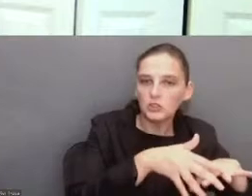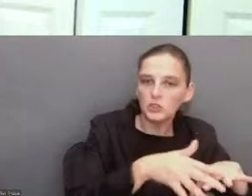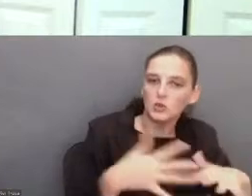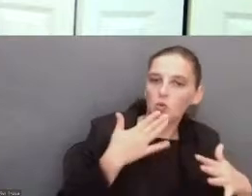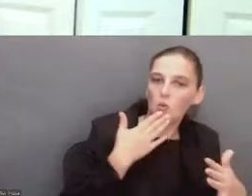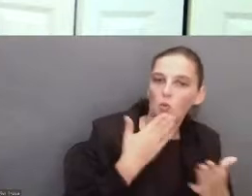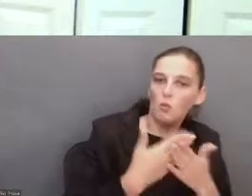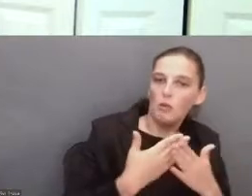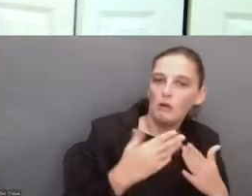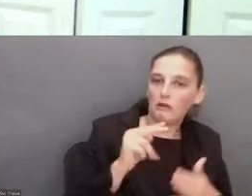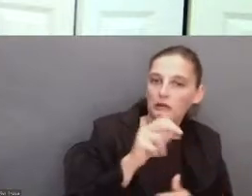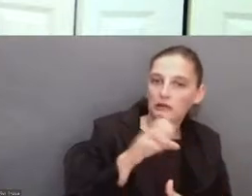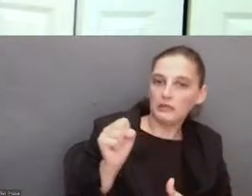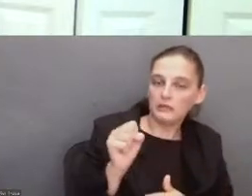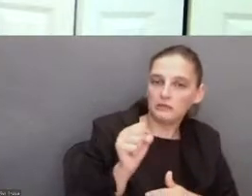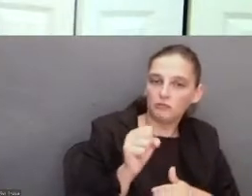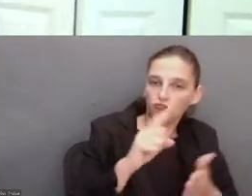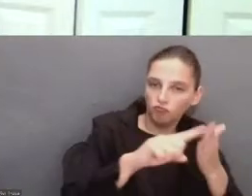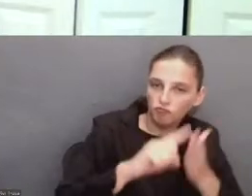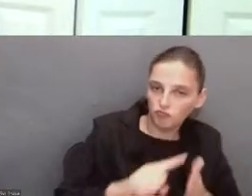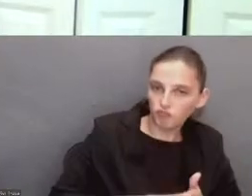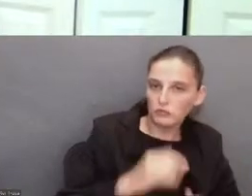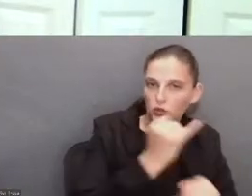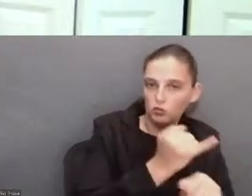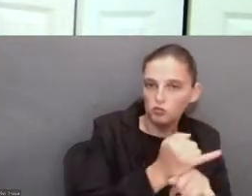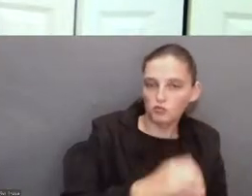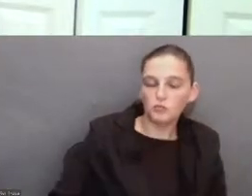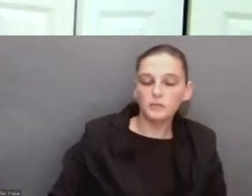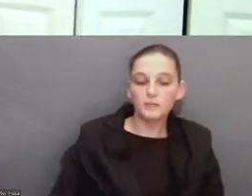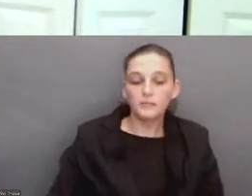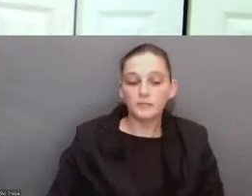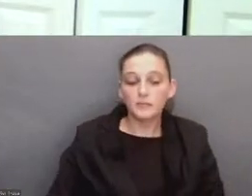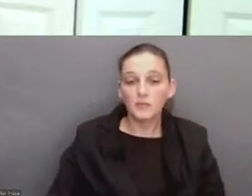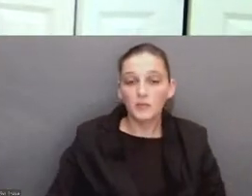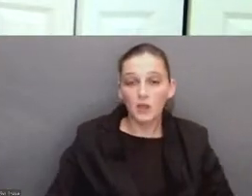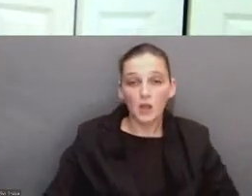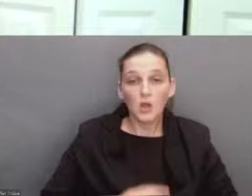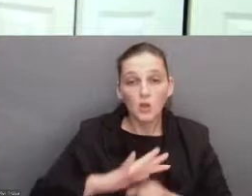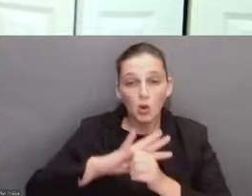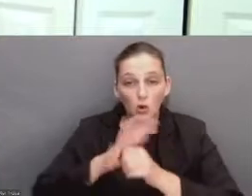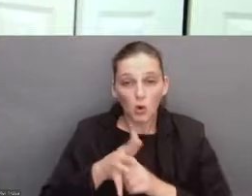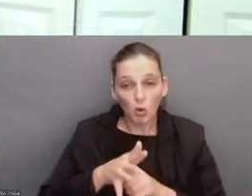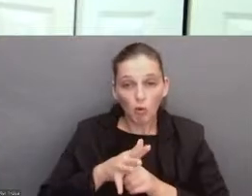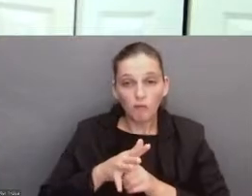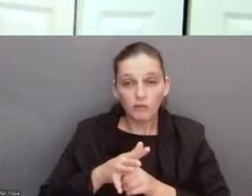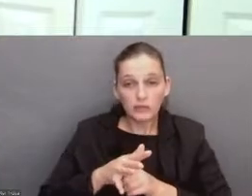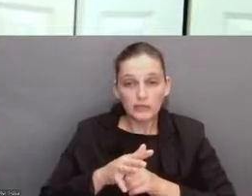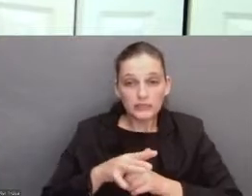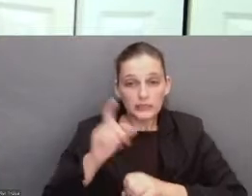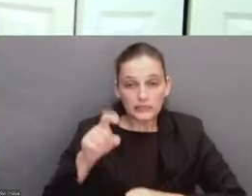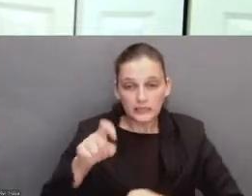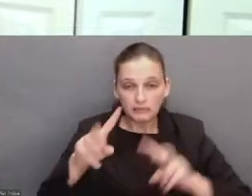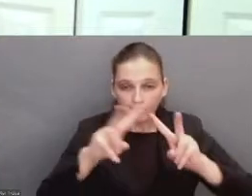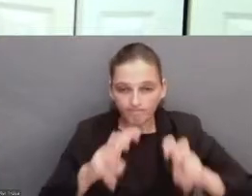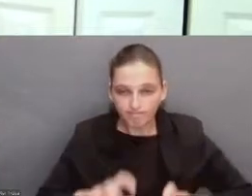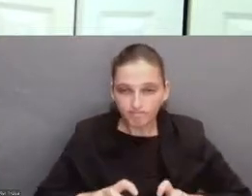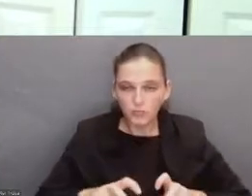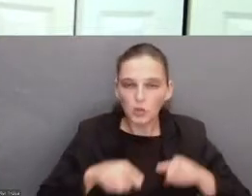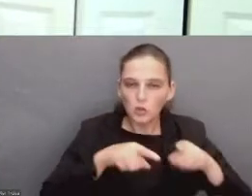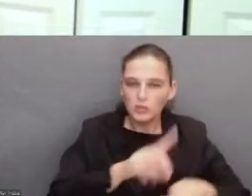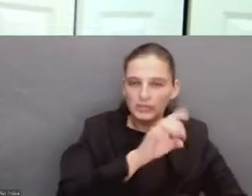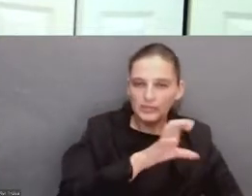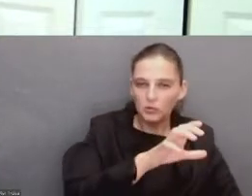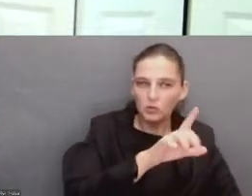Institute. Our COVID-19 Communities of Color Needs Assessment was conducted between December of 2020 and April